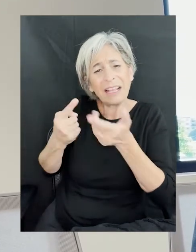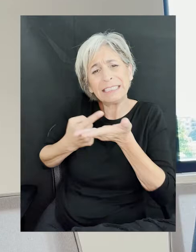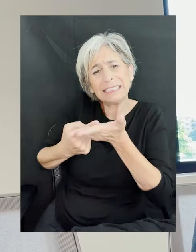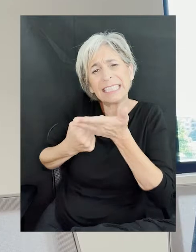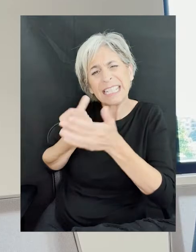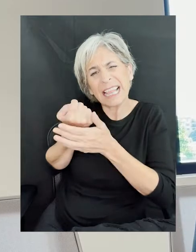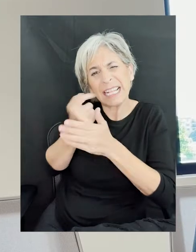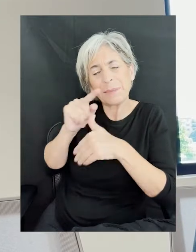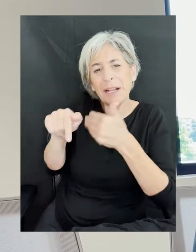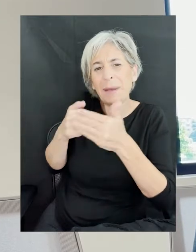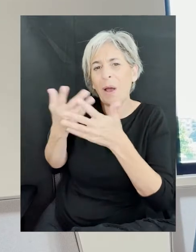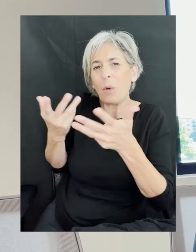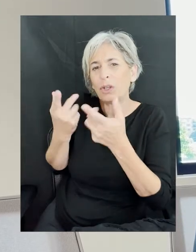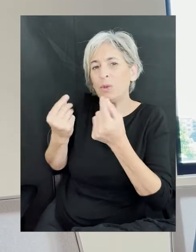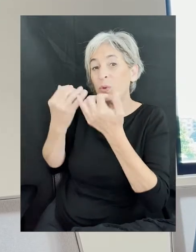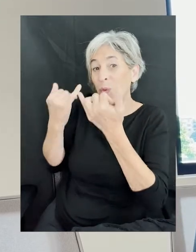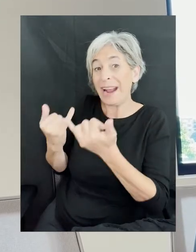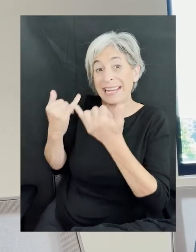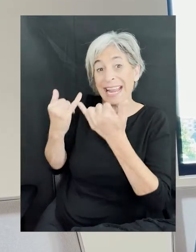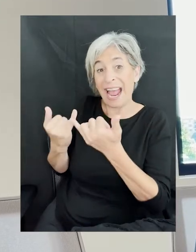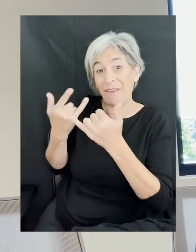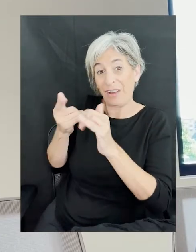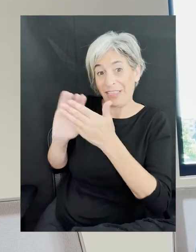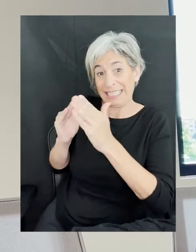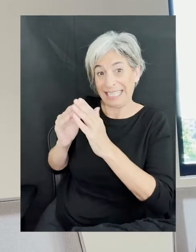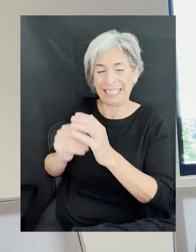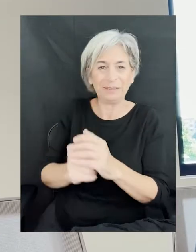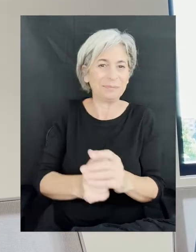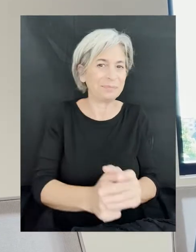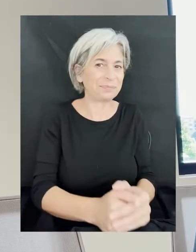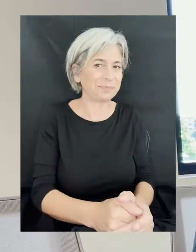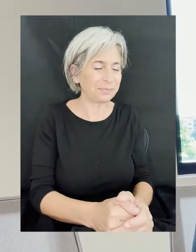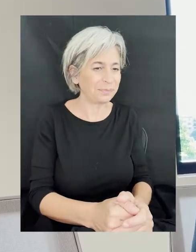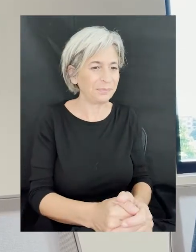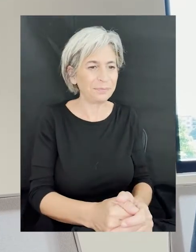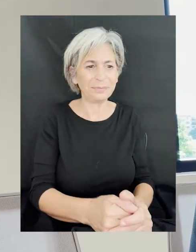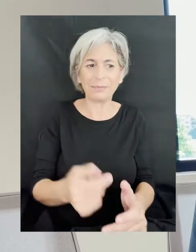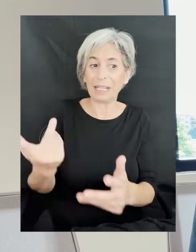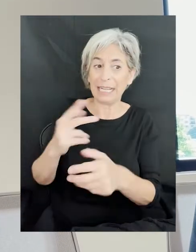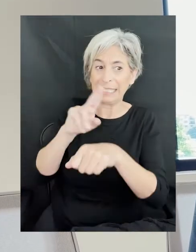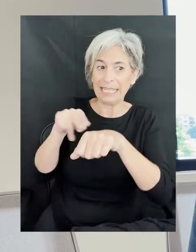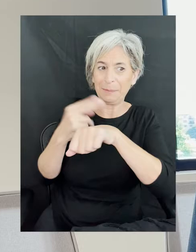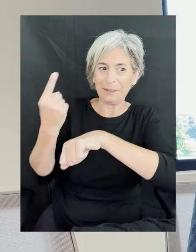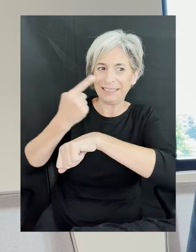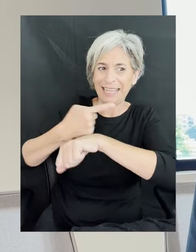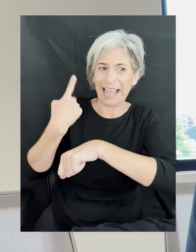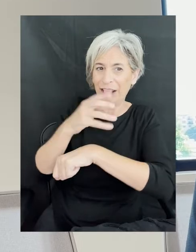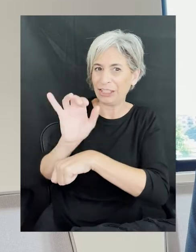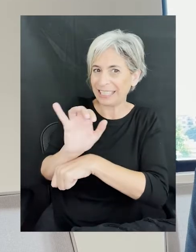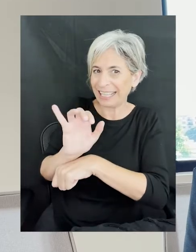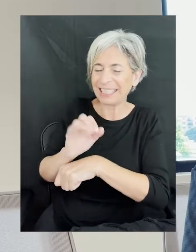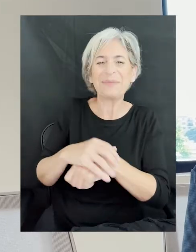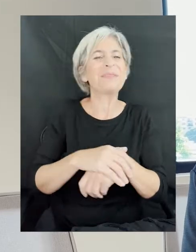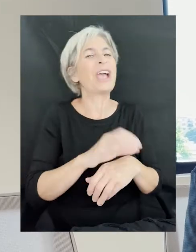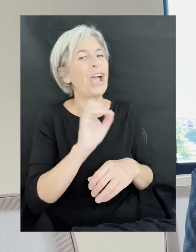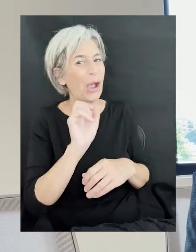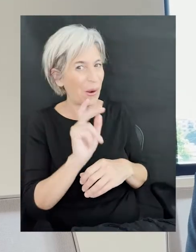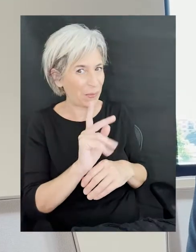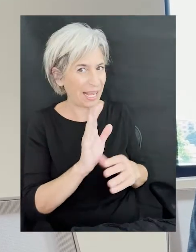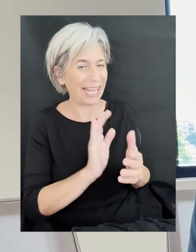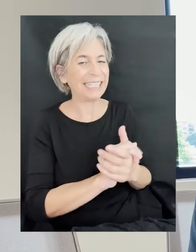little about what you do right now for the city? What your typical day looks like? Okay. Yeah.